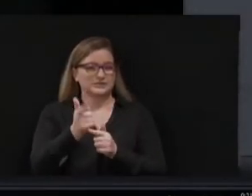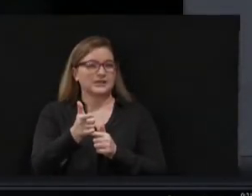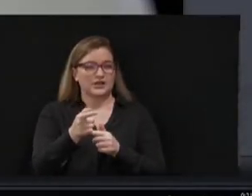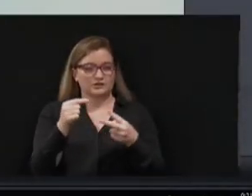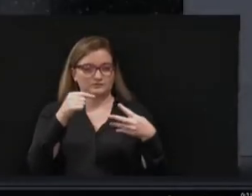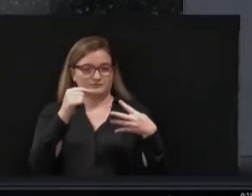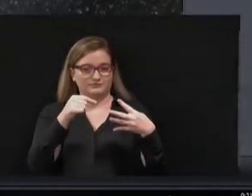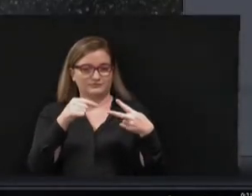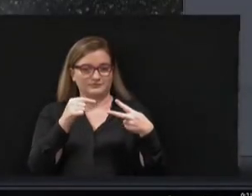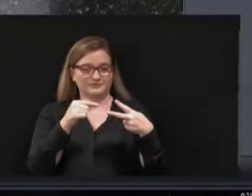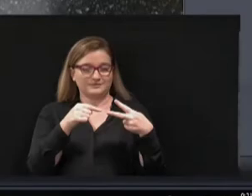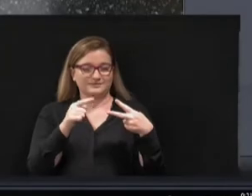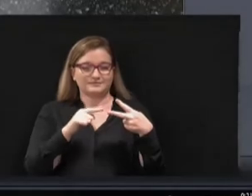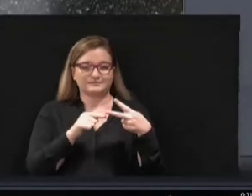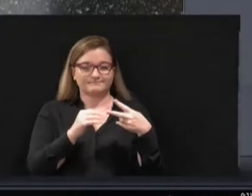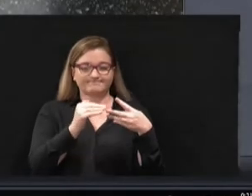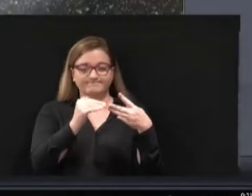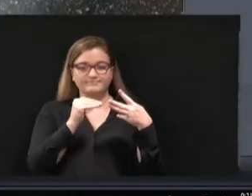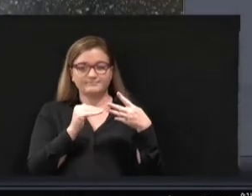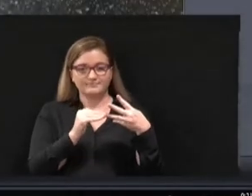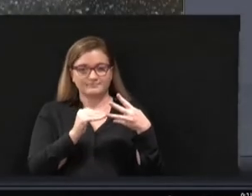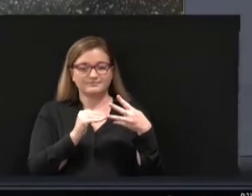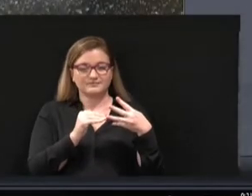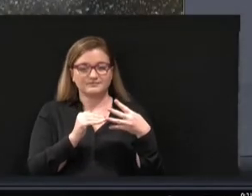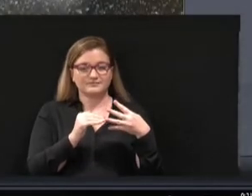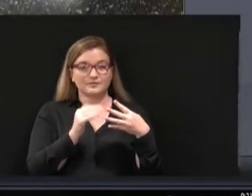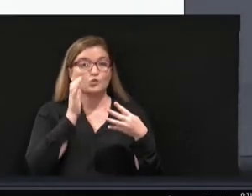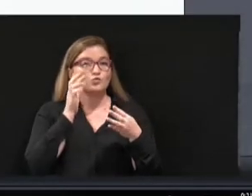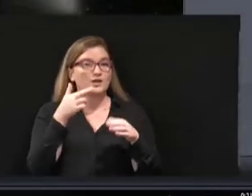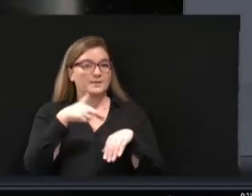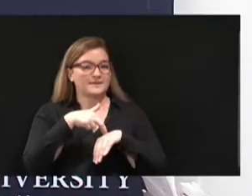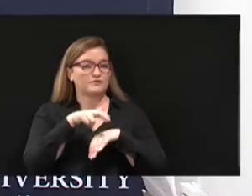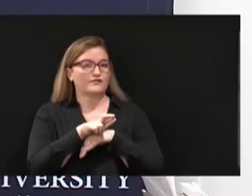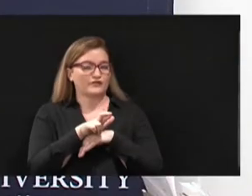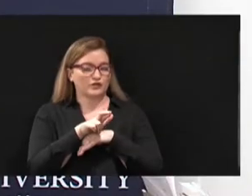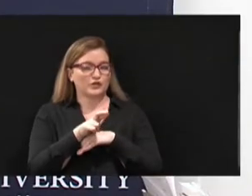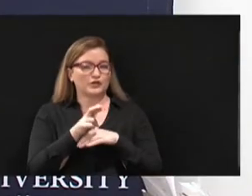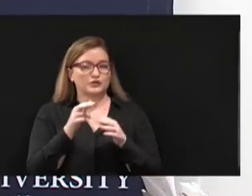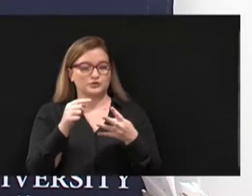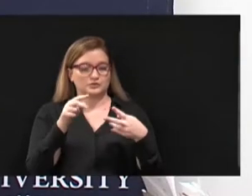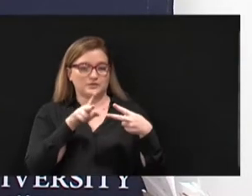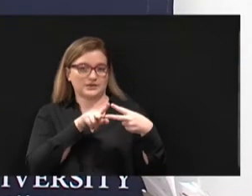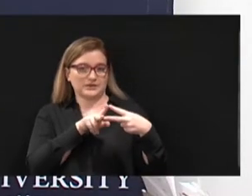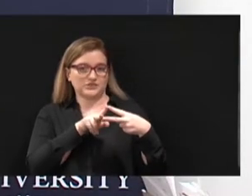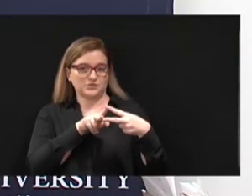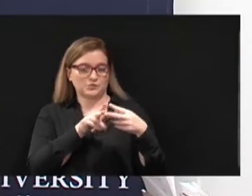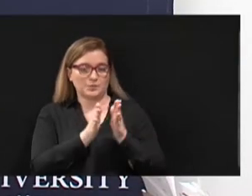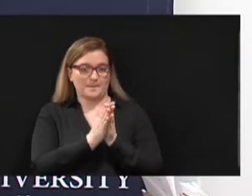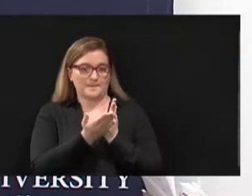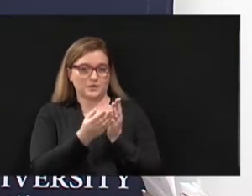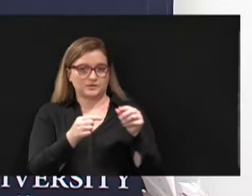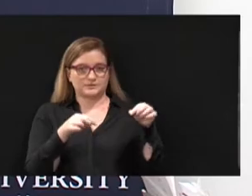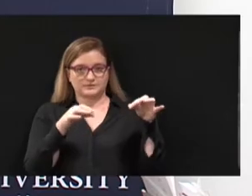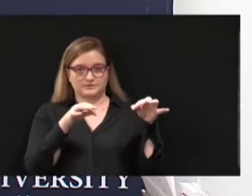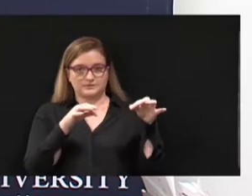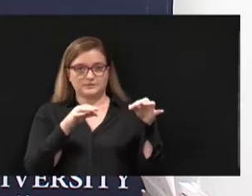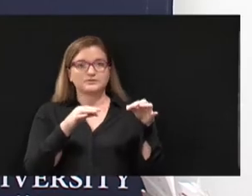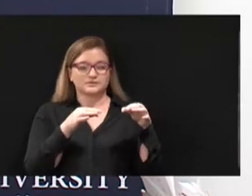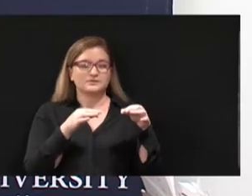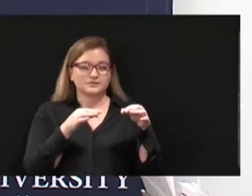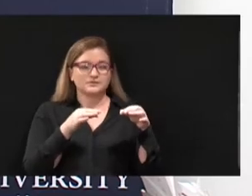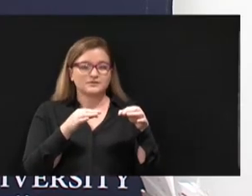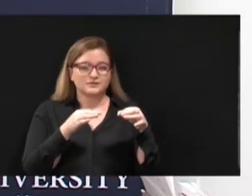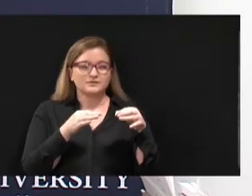there. And we are going to be referring to these two books throughout the